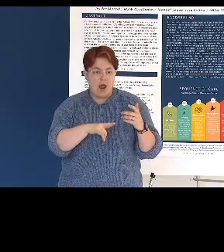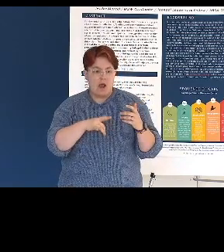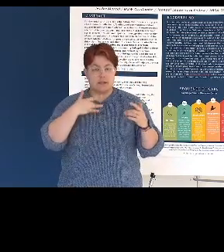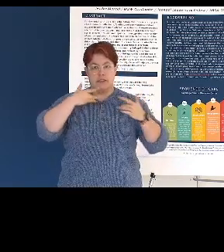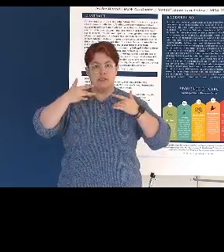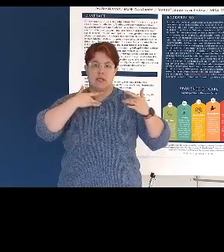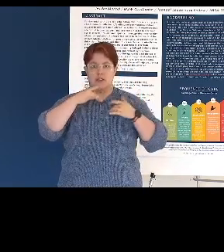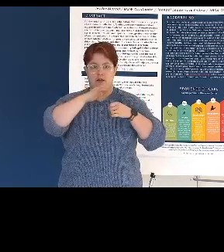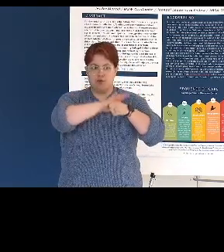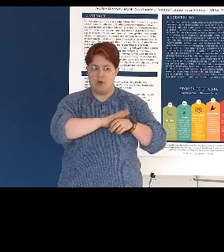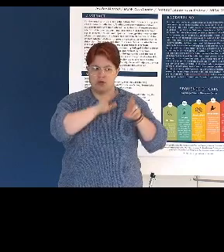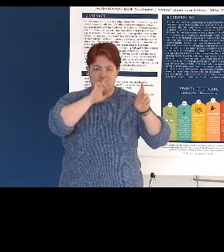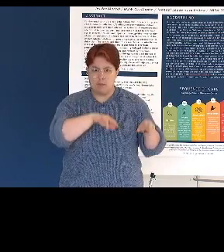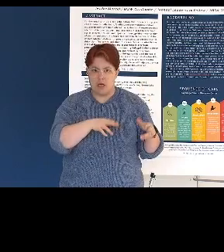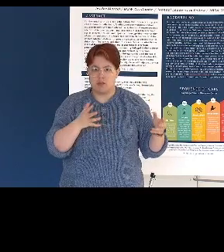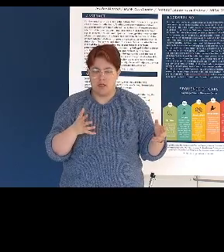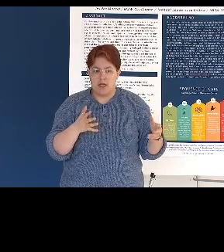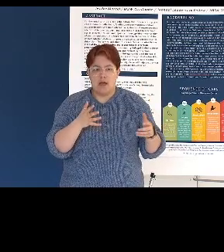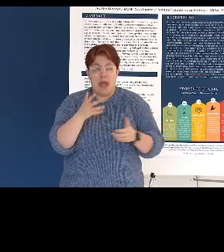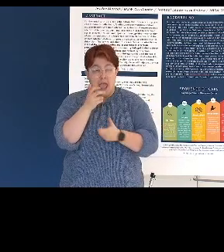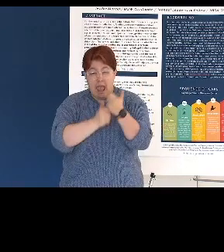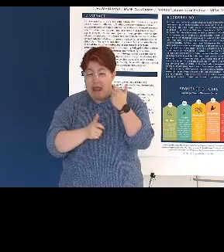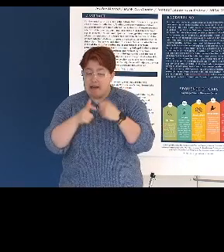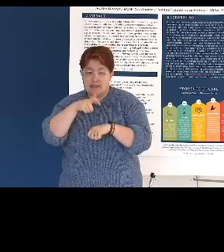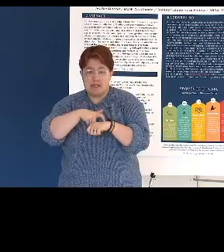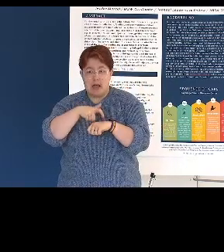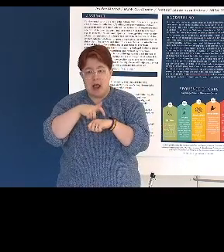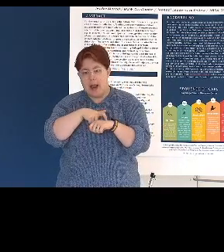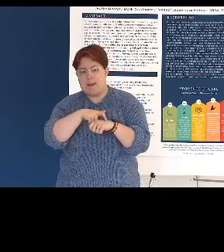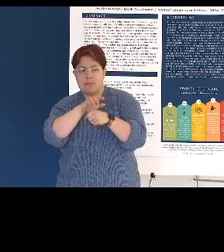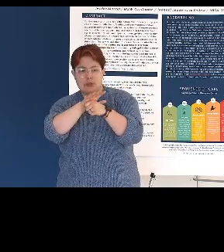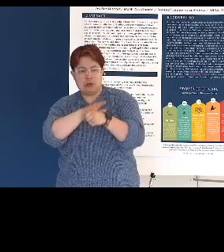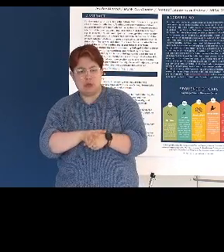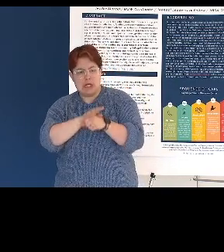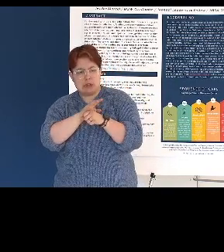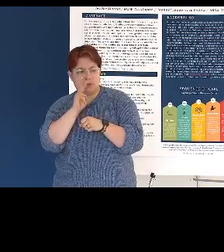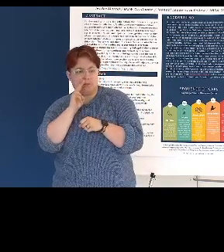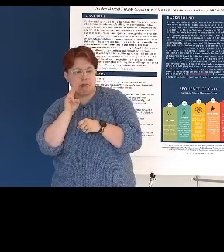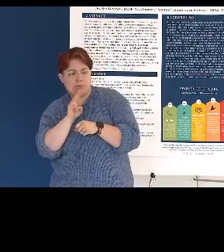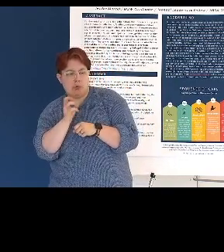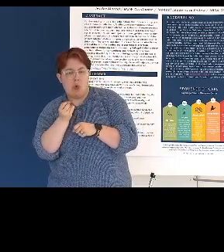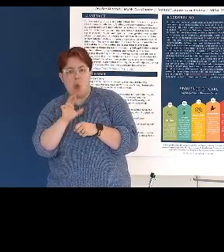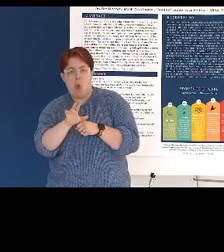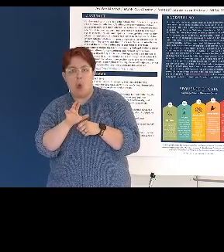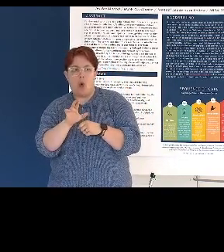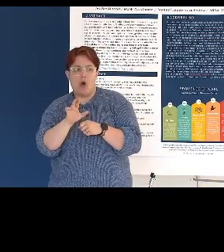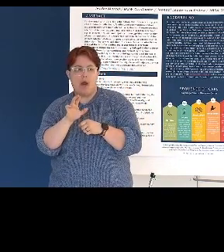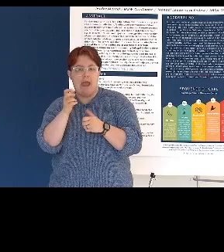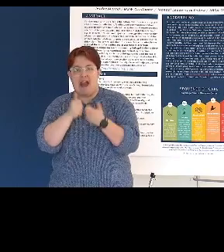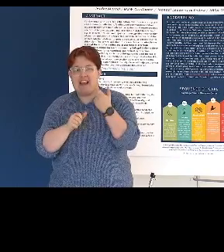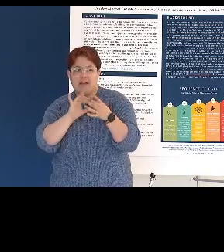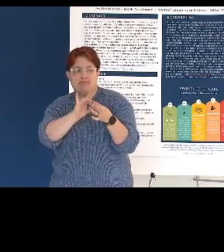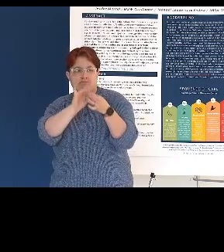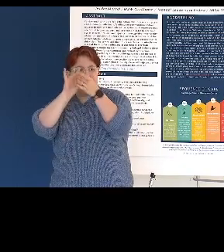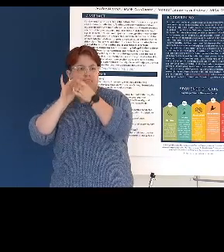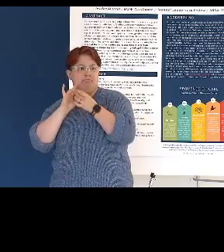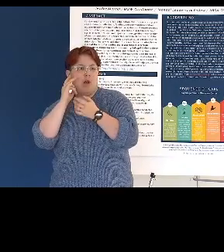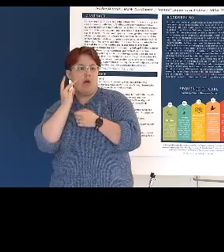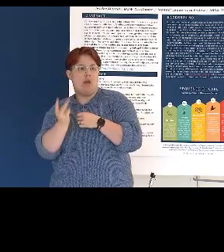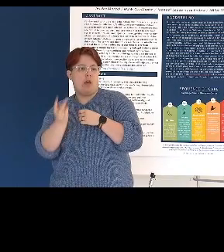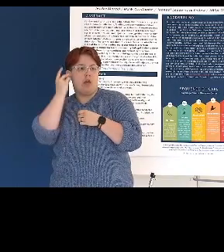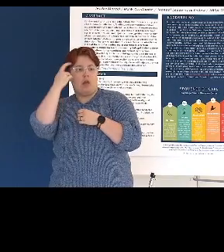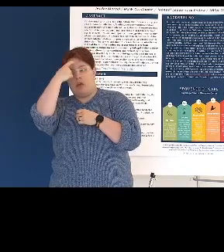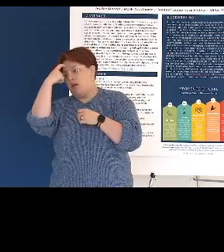sensitization, then any time that stressors, novelty, or evocative cues that are reminiscent of traumatic stimuli